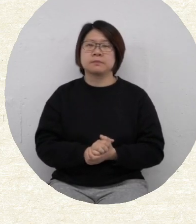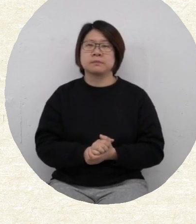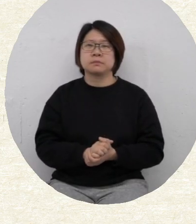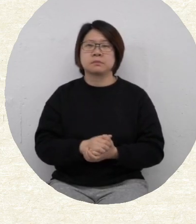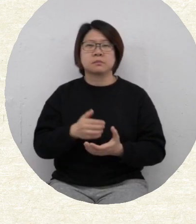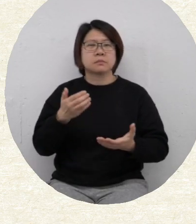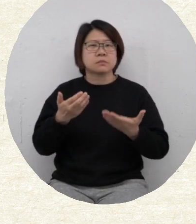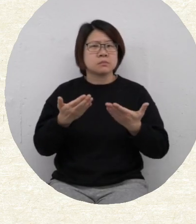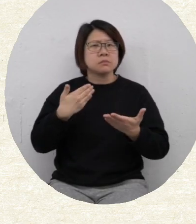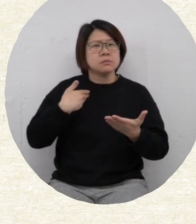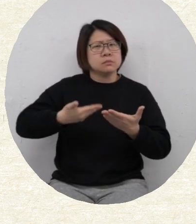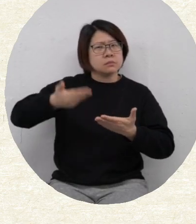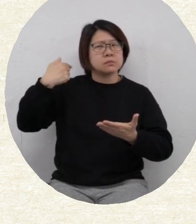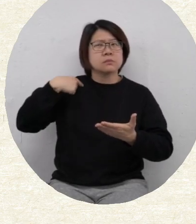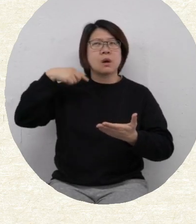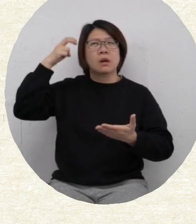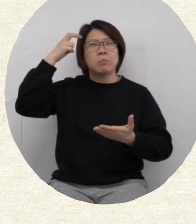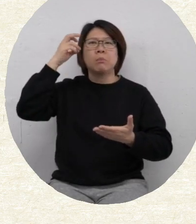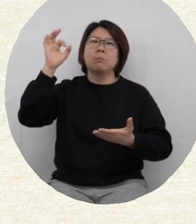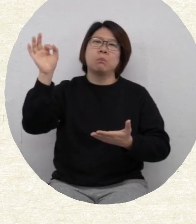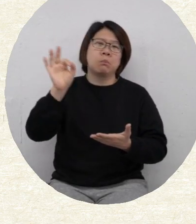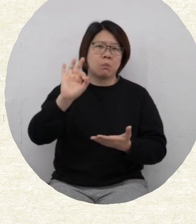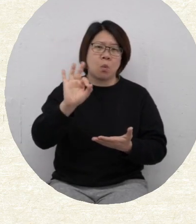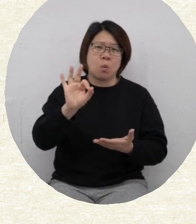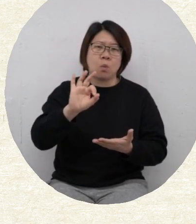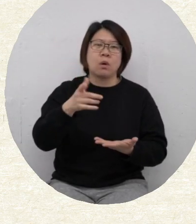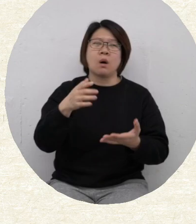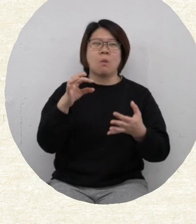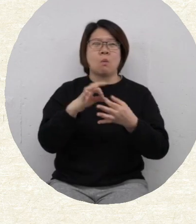my work does speak about consumerism and